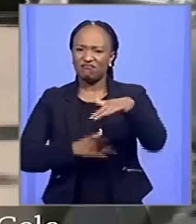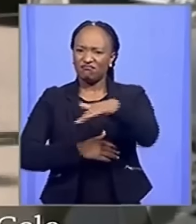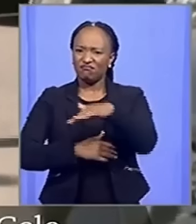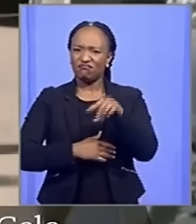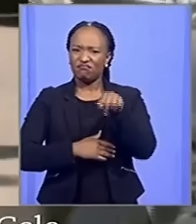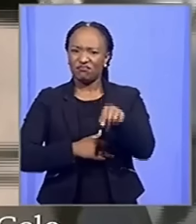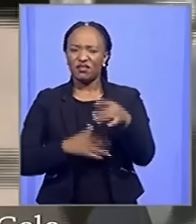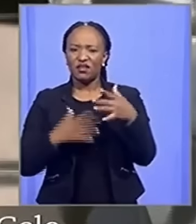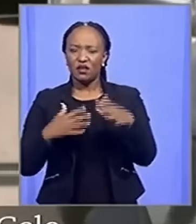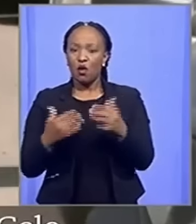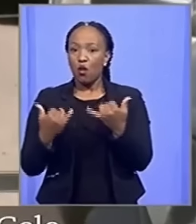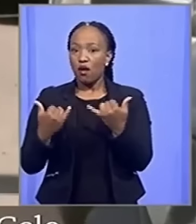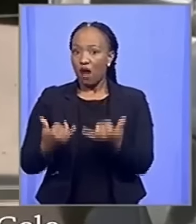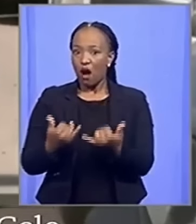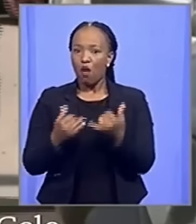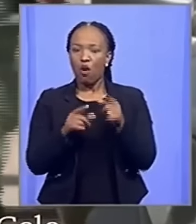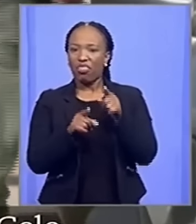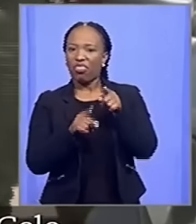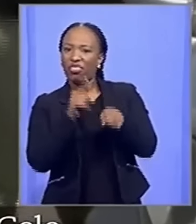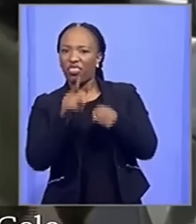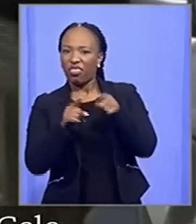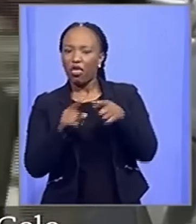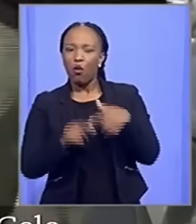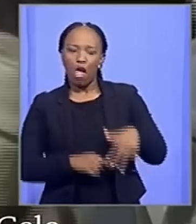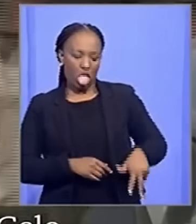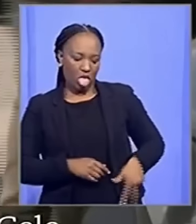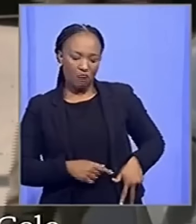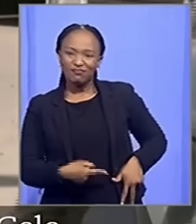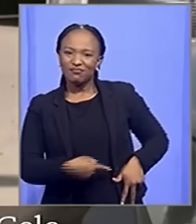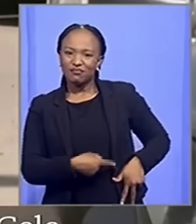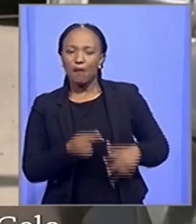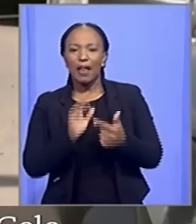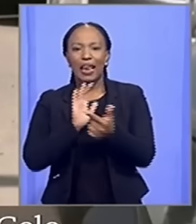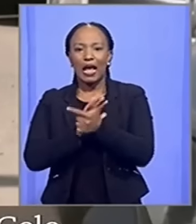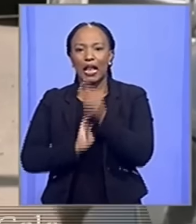bane ke ditatofatso tsa go tshola ditlhobolo e se mo molaong.